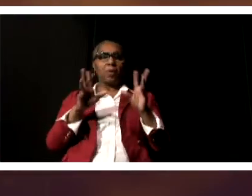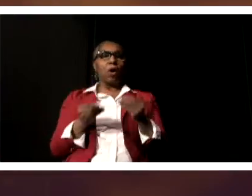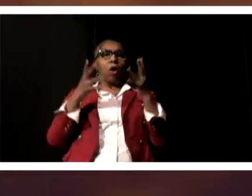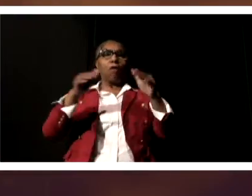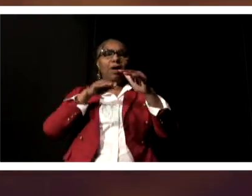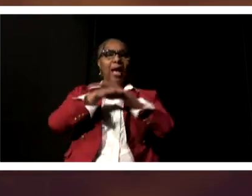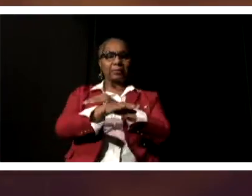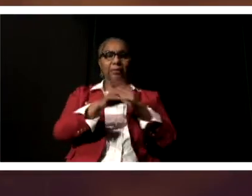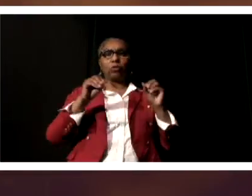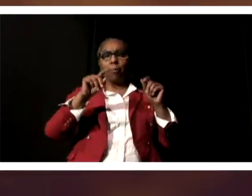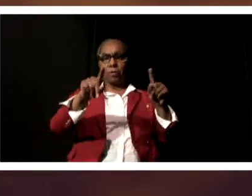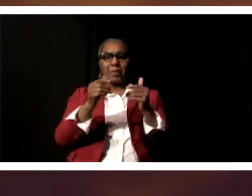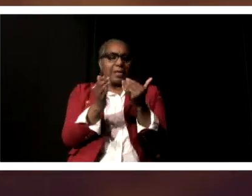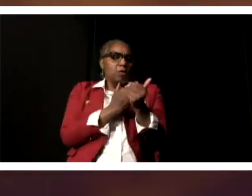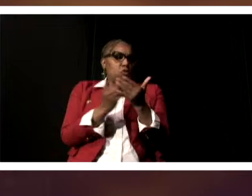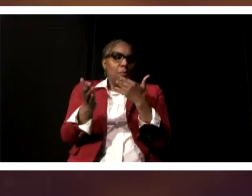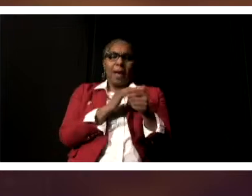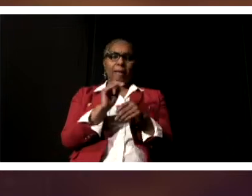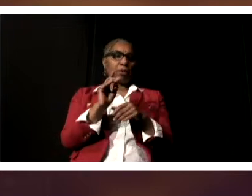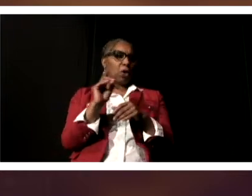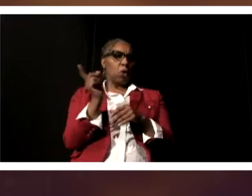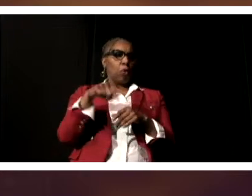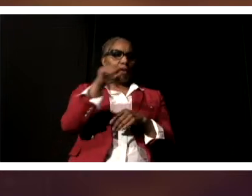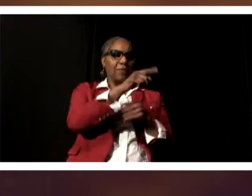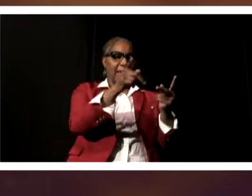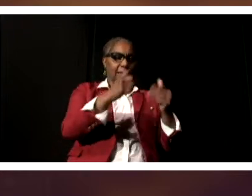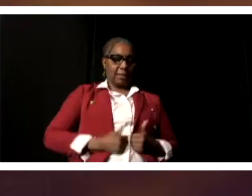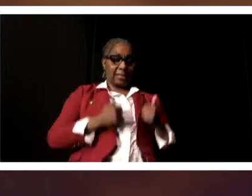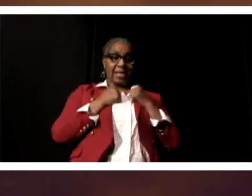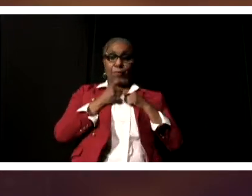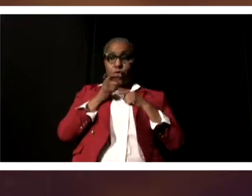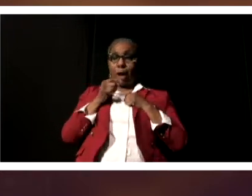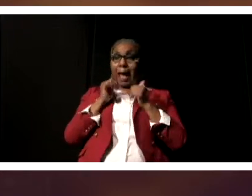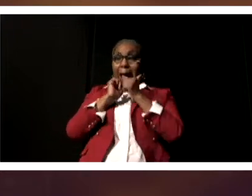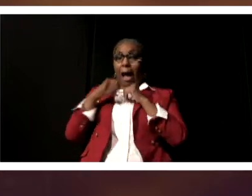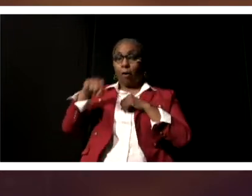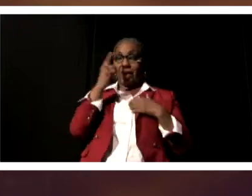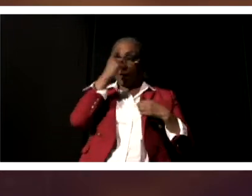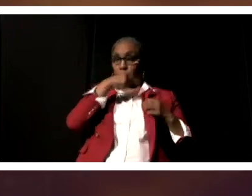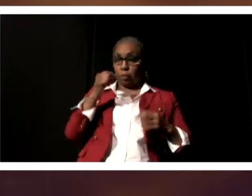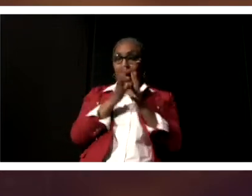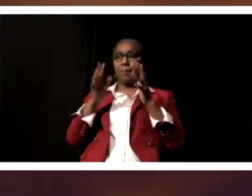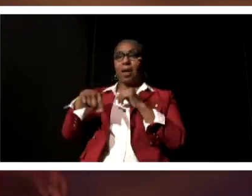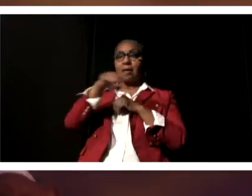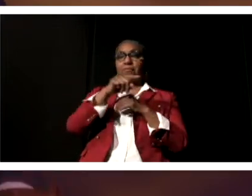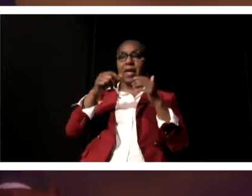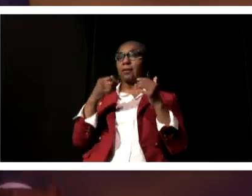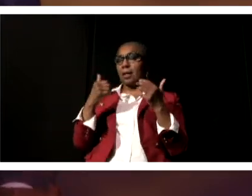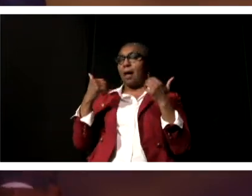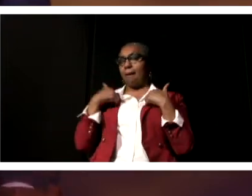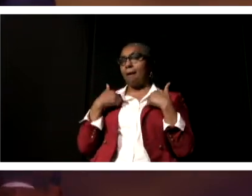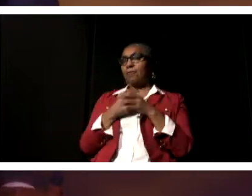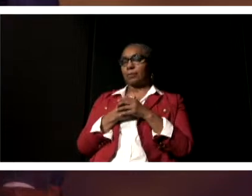to opportunity no matter where they live, who they look like, or how much money is in their